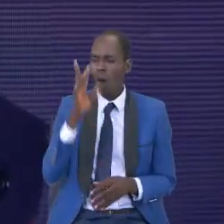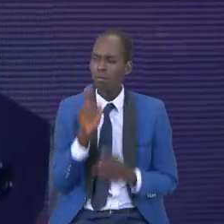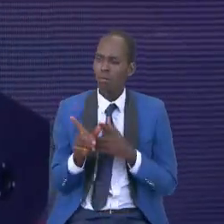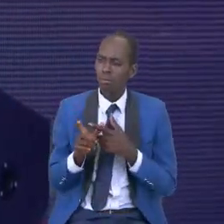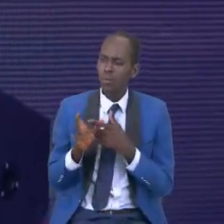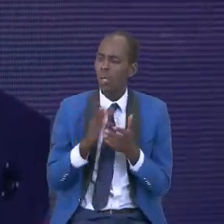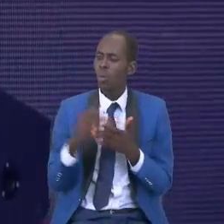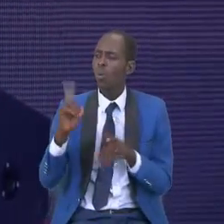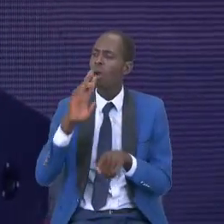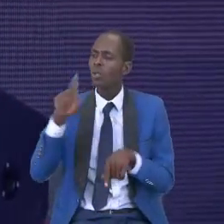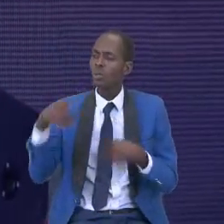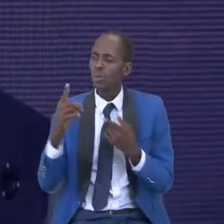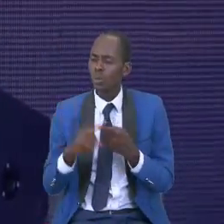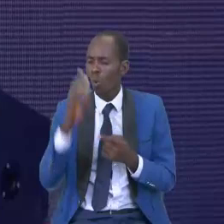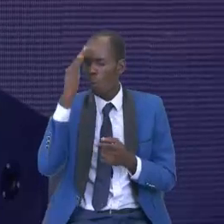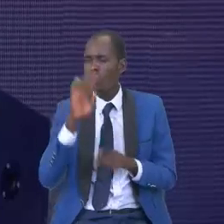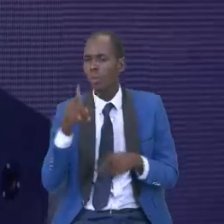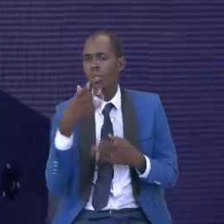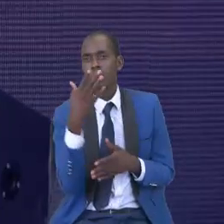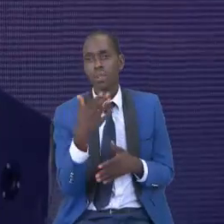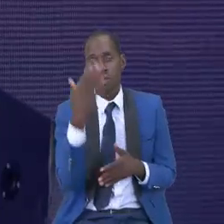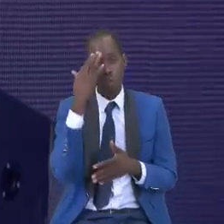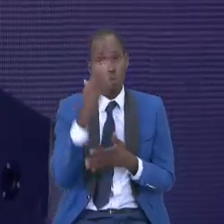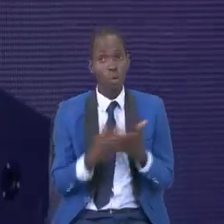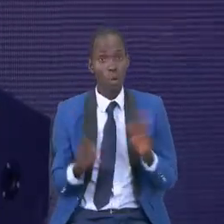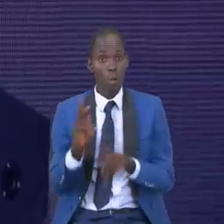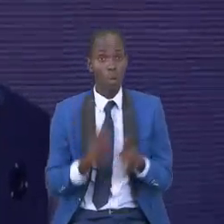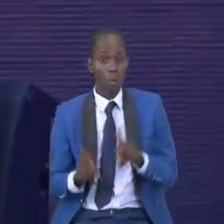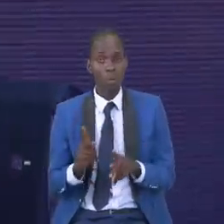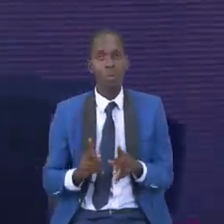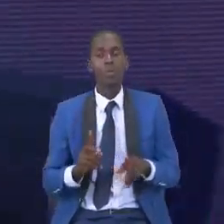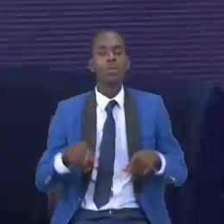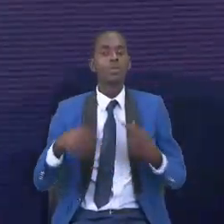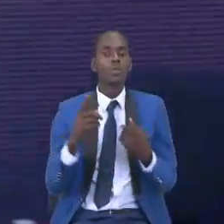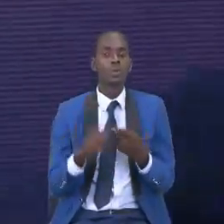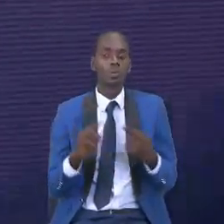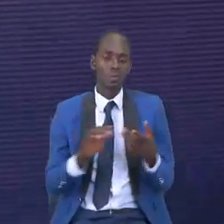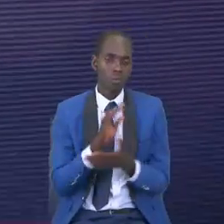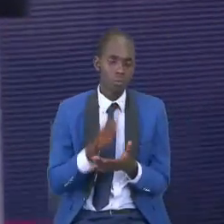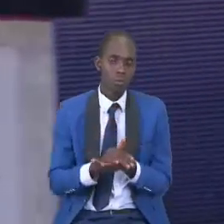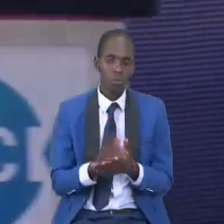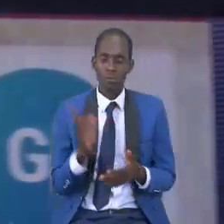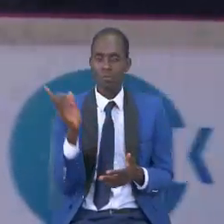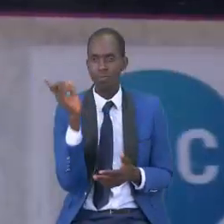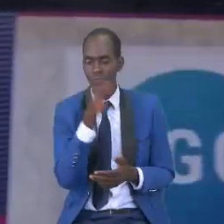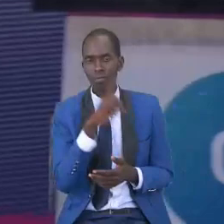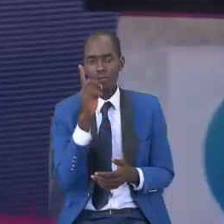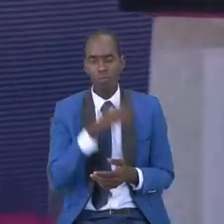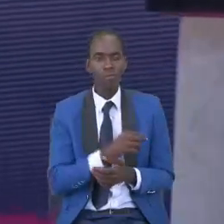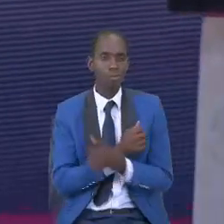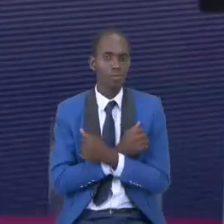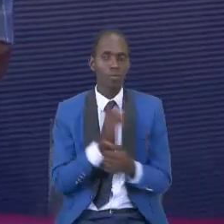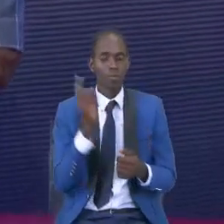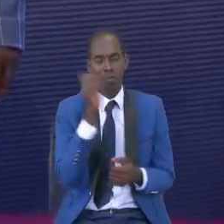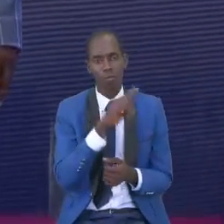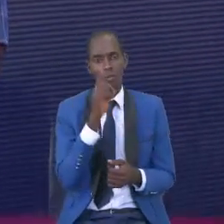to marriage, first sight, first love, final. And no question at all, they go into the